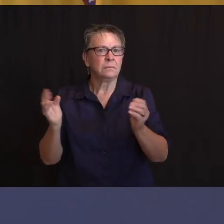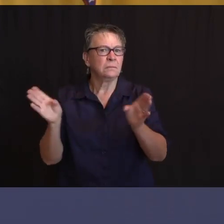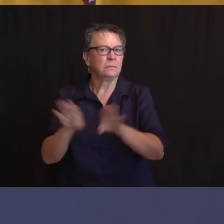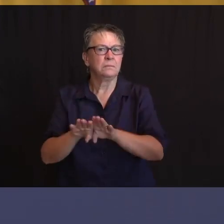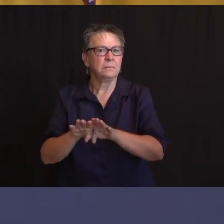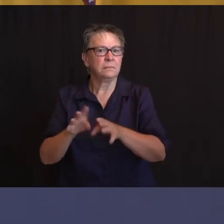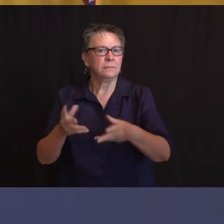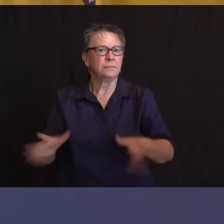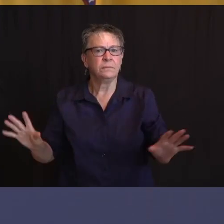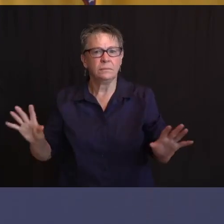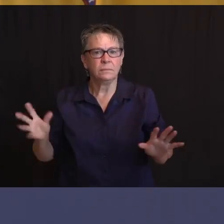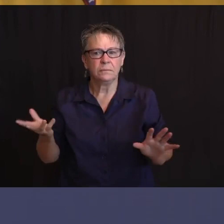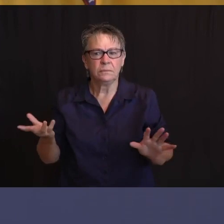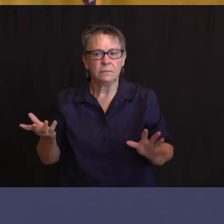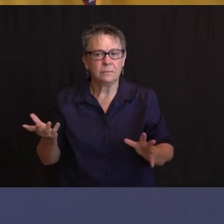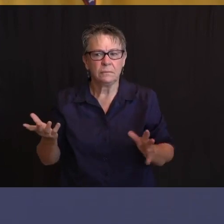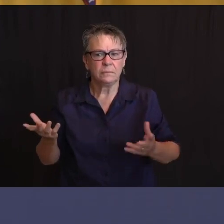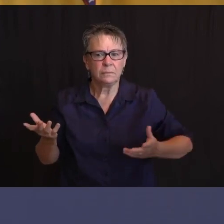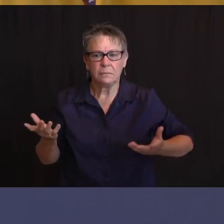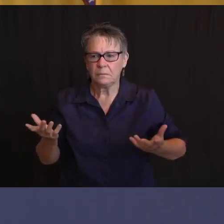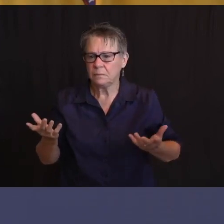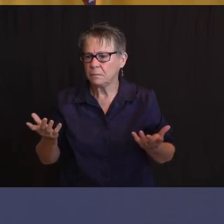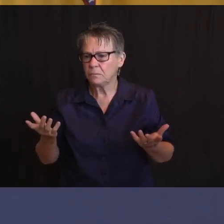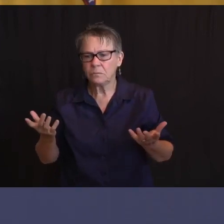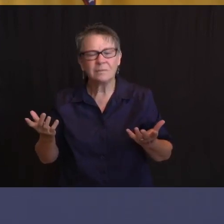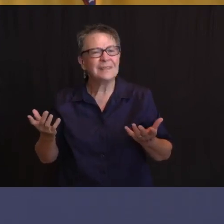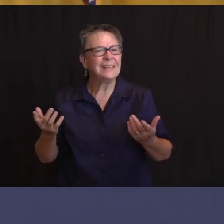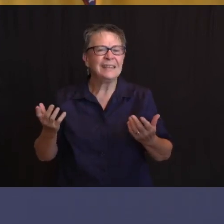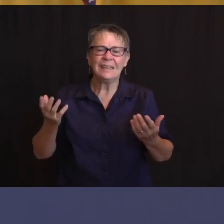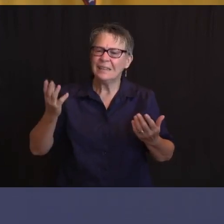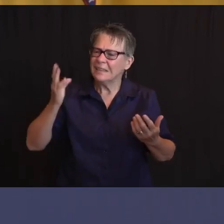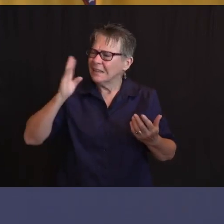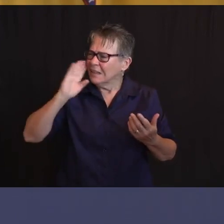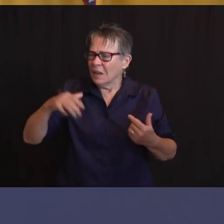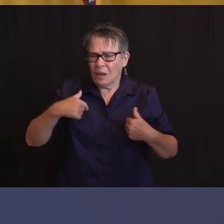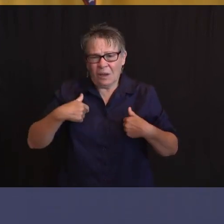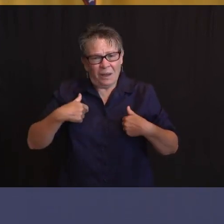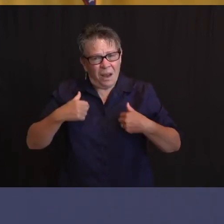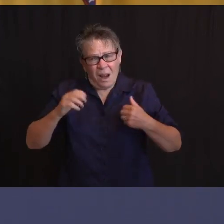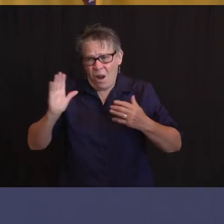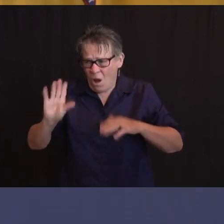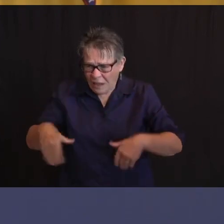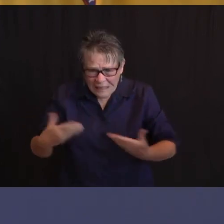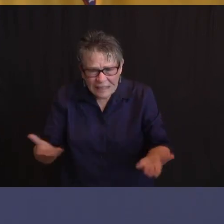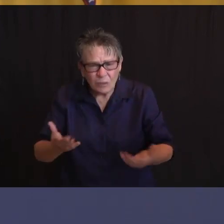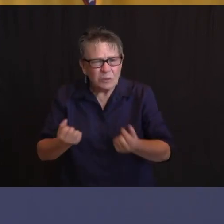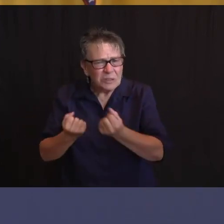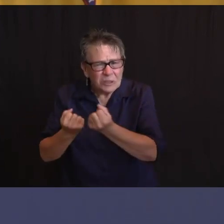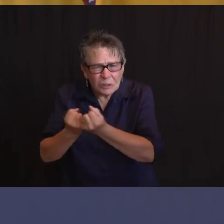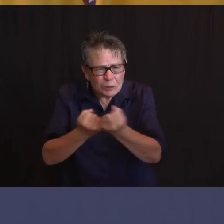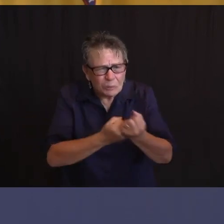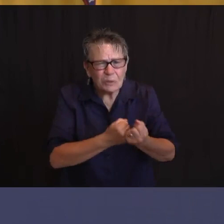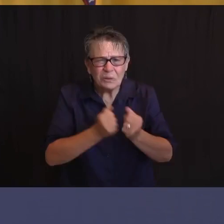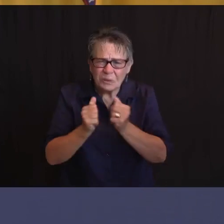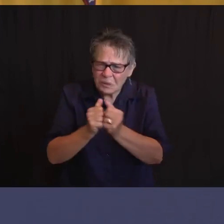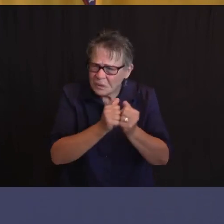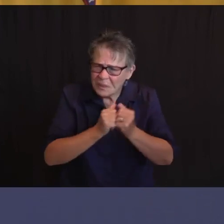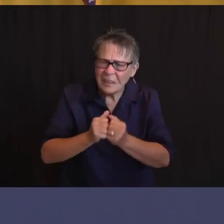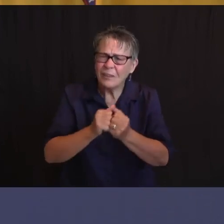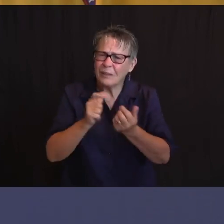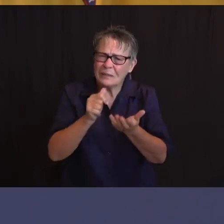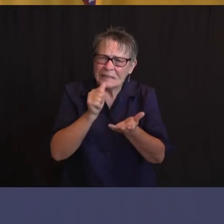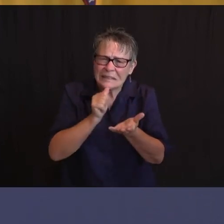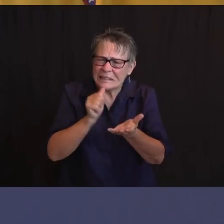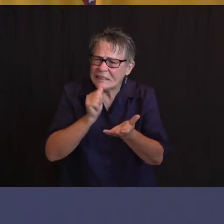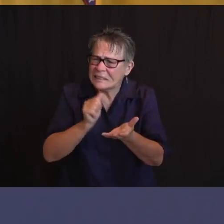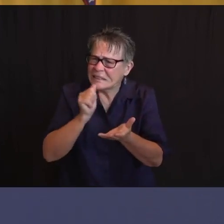we're all in this together. And we got to take responsibility and do the right thing. And by the way, you haven't asked about it. I bet you're going